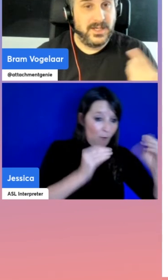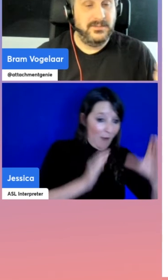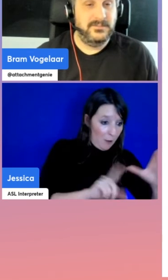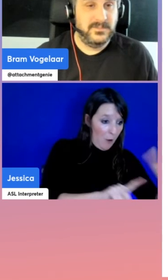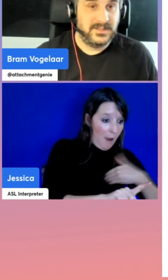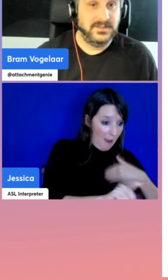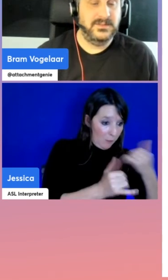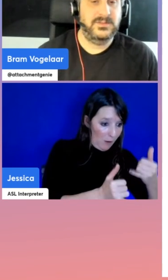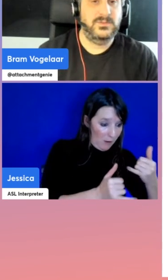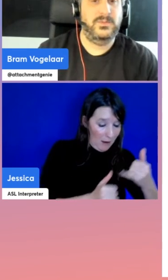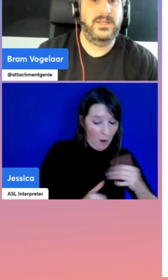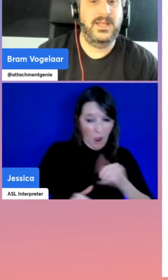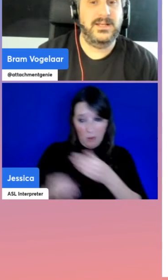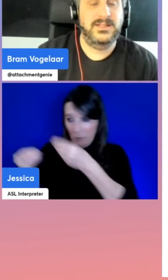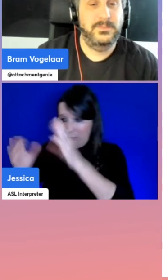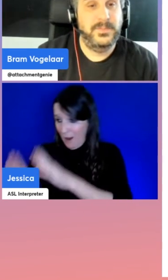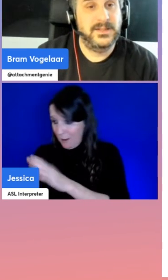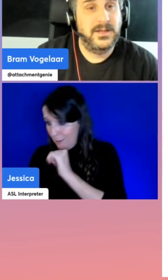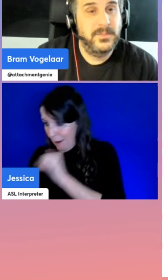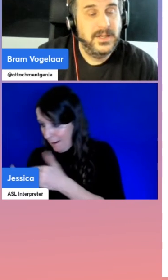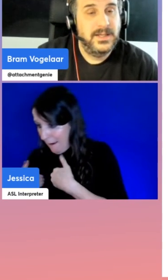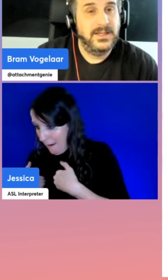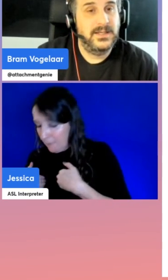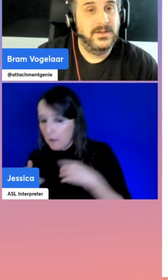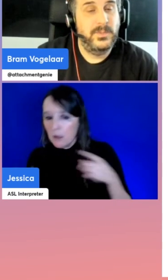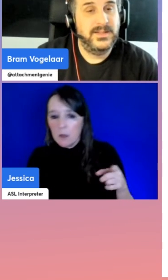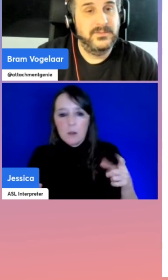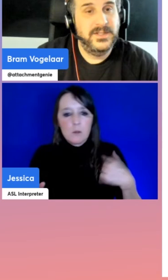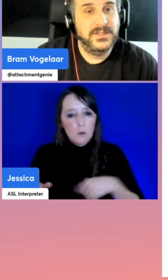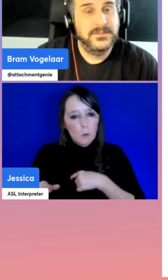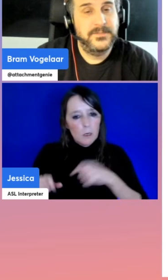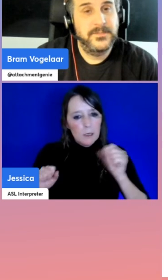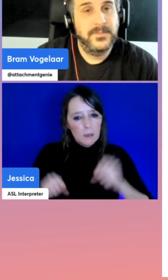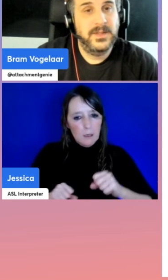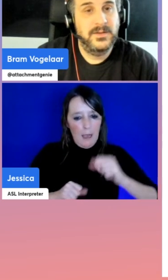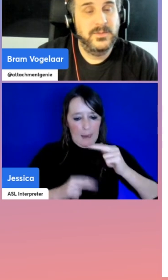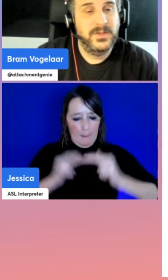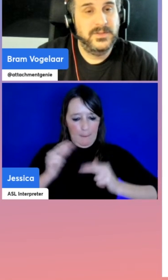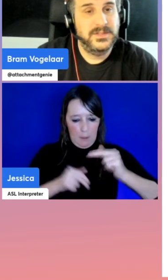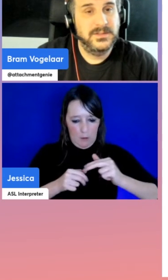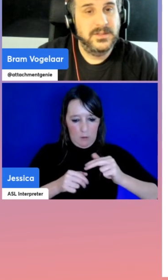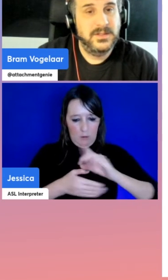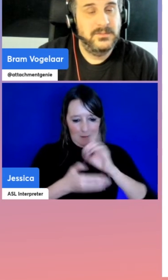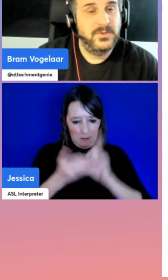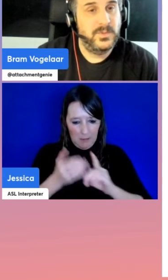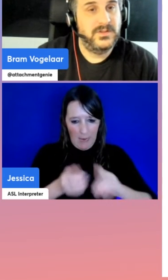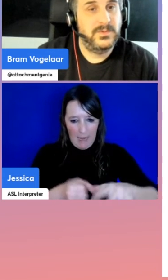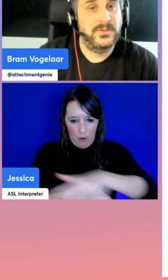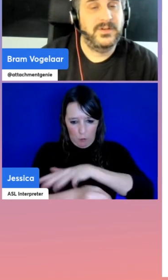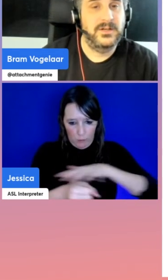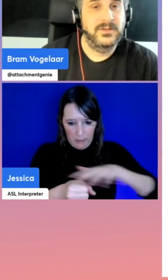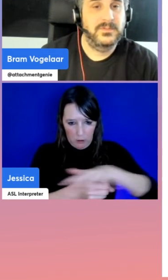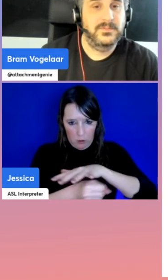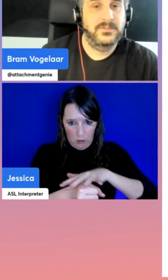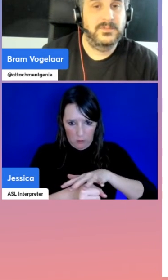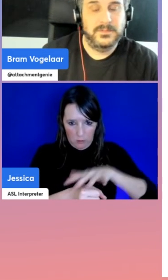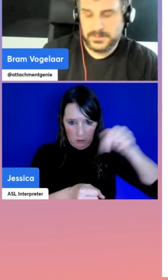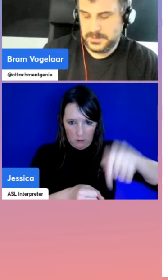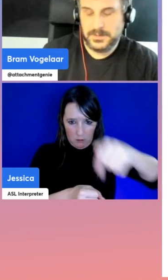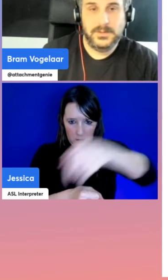provider Y doesn't. So what we can actually build a region, a Nomad region, build multiple